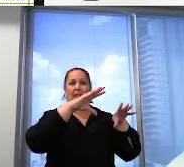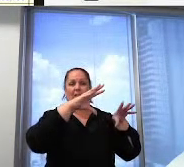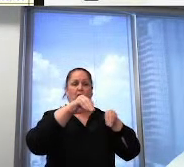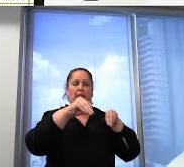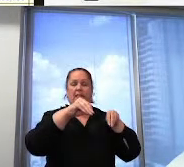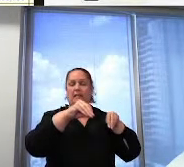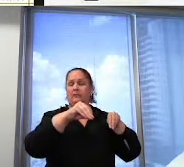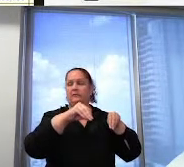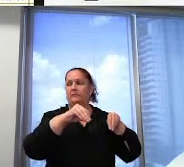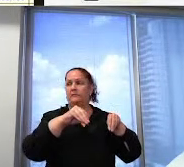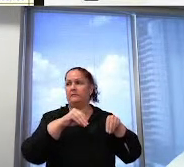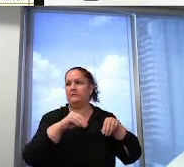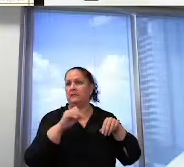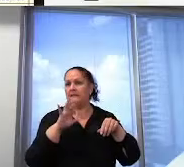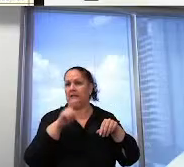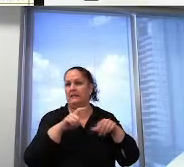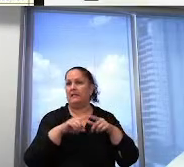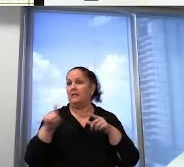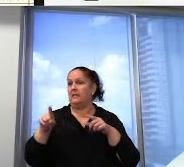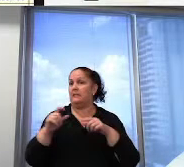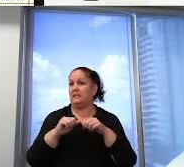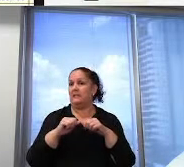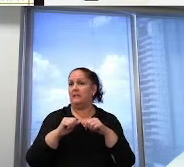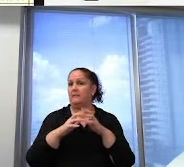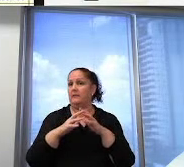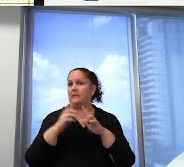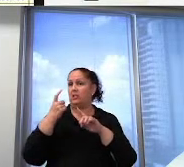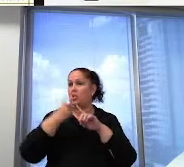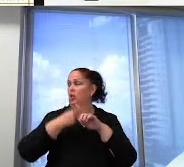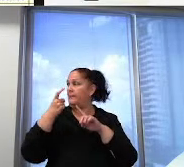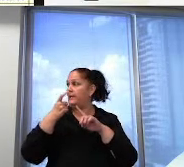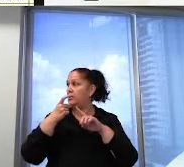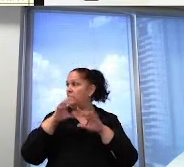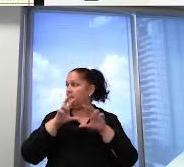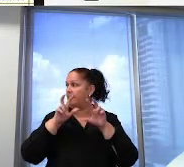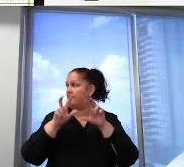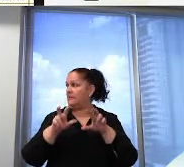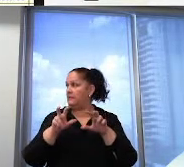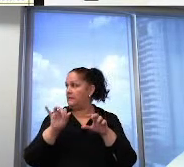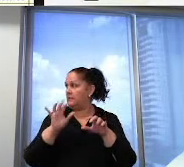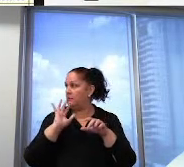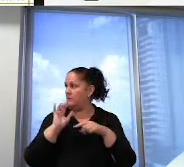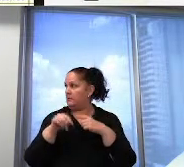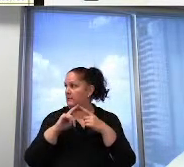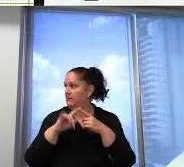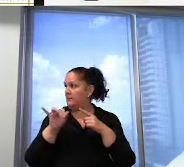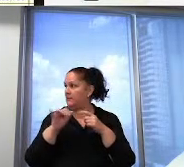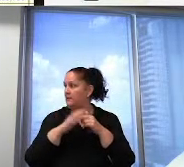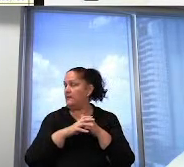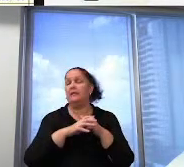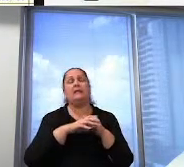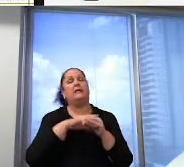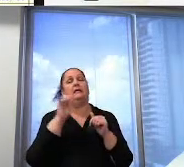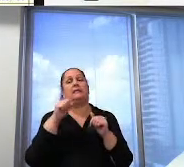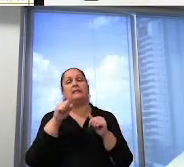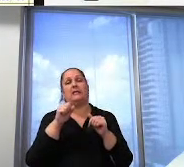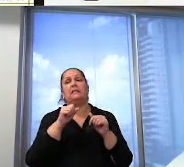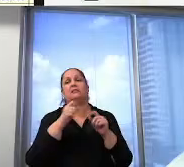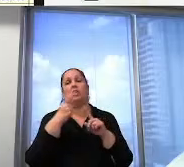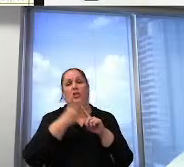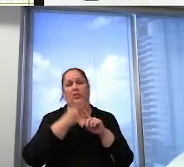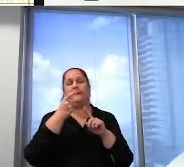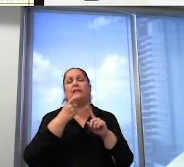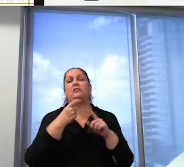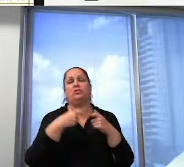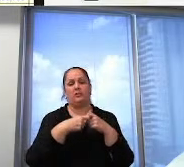shutting down the lines during critical times. So that build up is the good automation investments, things of that sort?